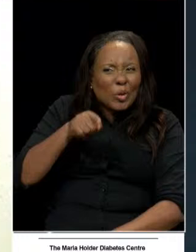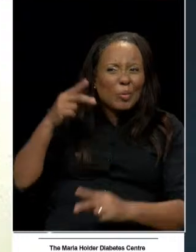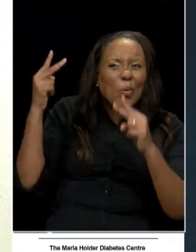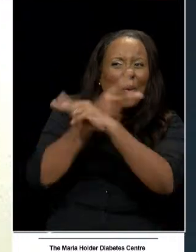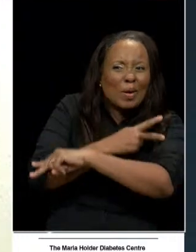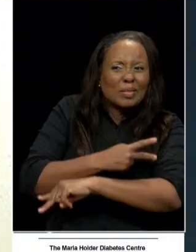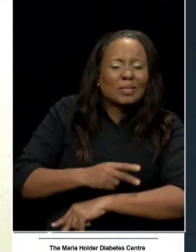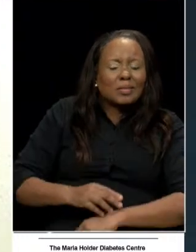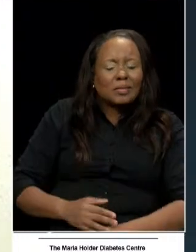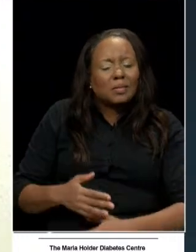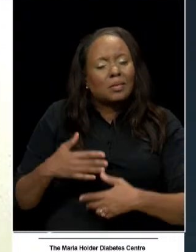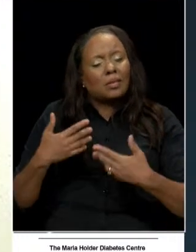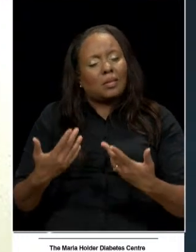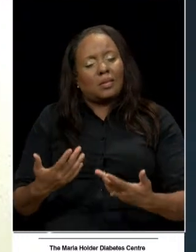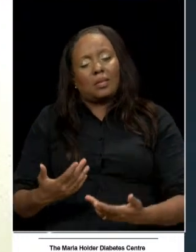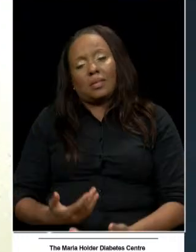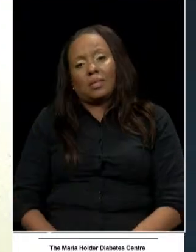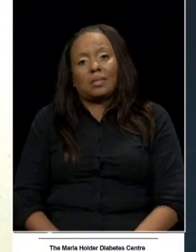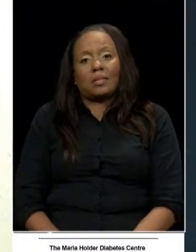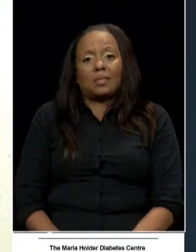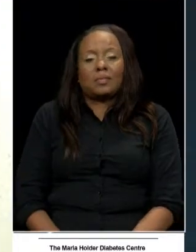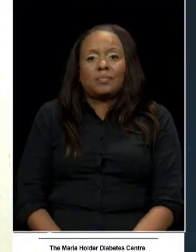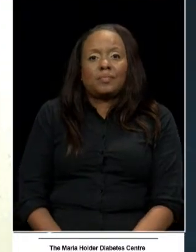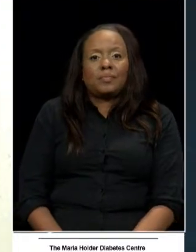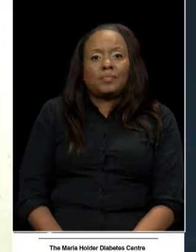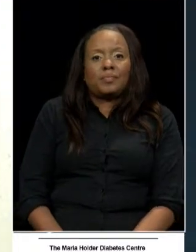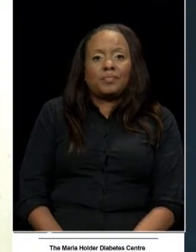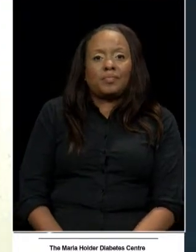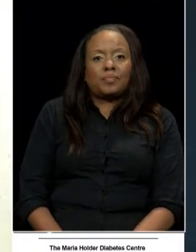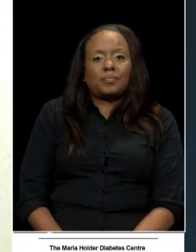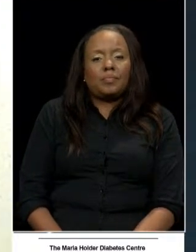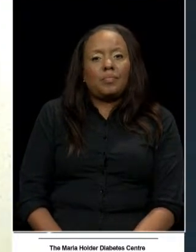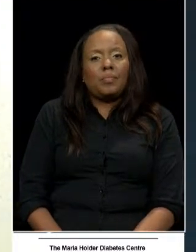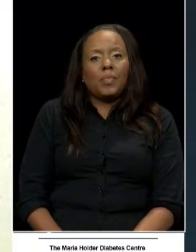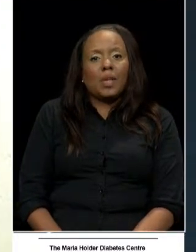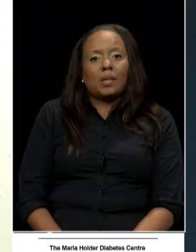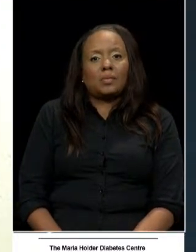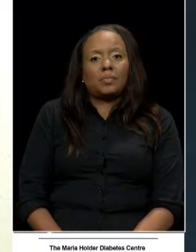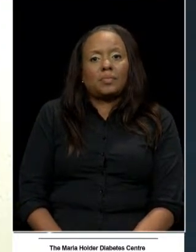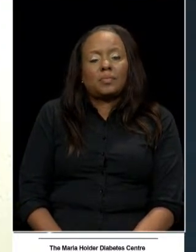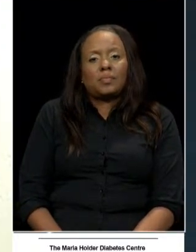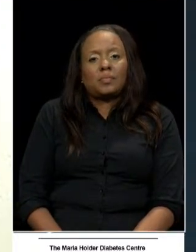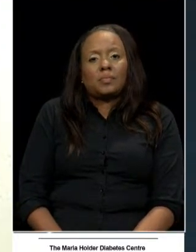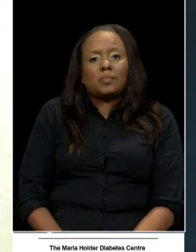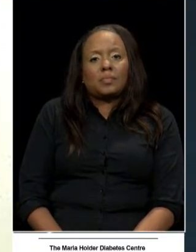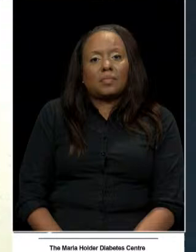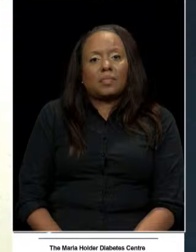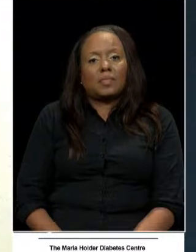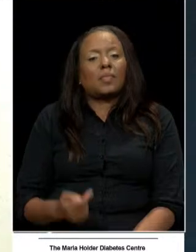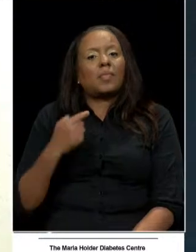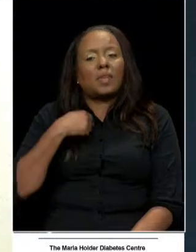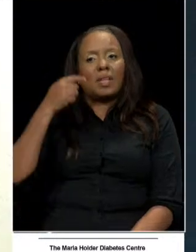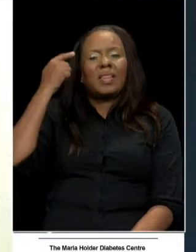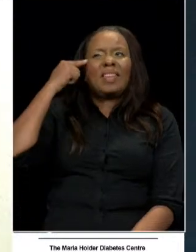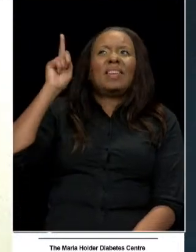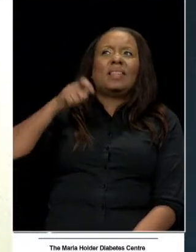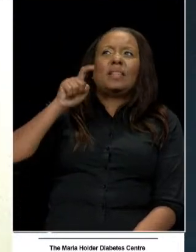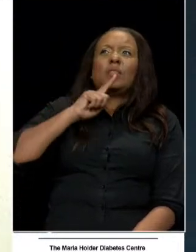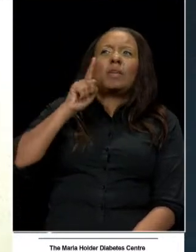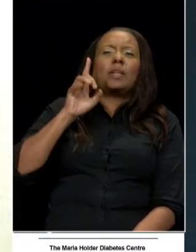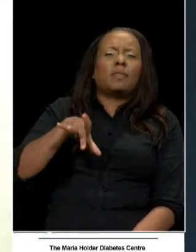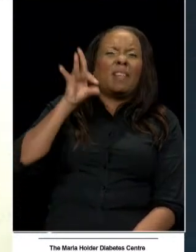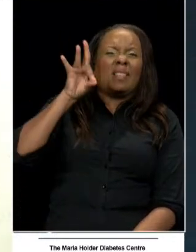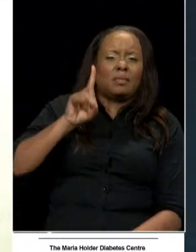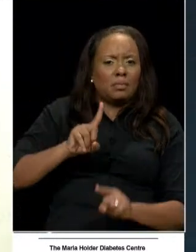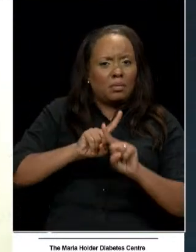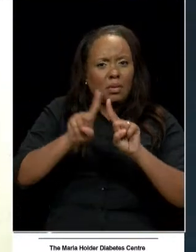When you have no other alternative for the patient, I think we have to be looking at different approaches. So I can't be specific